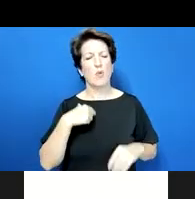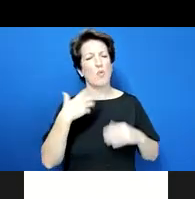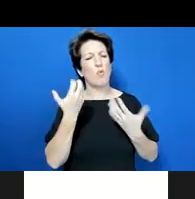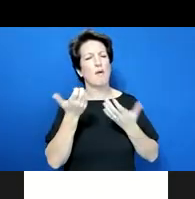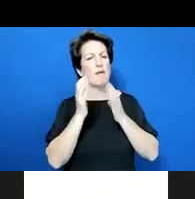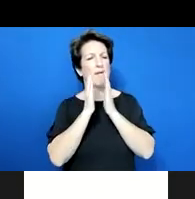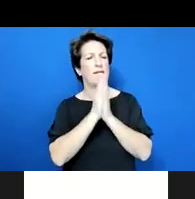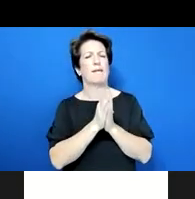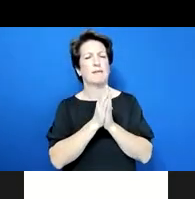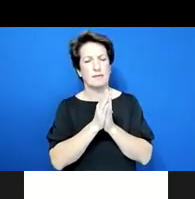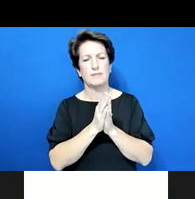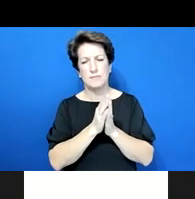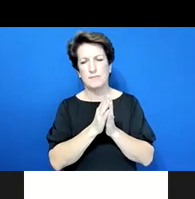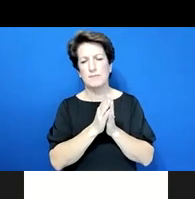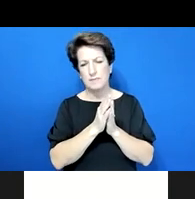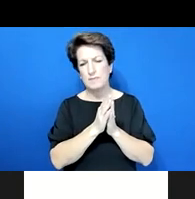about